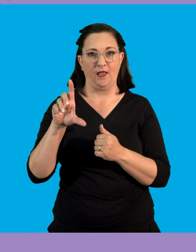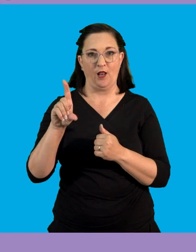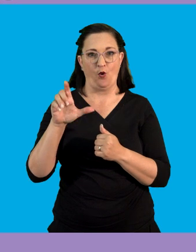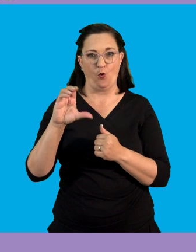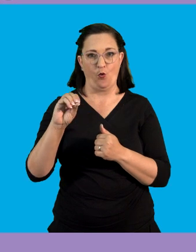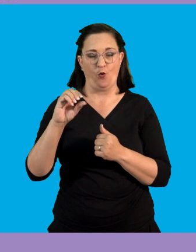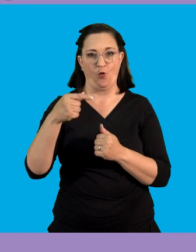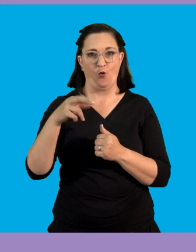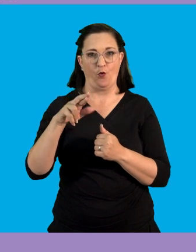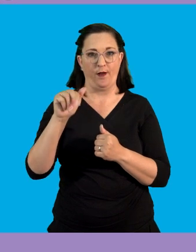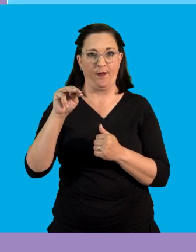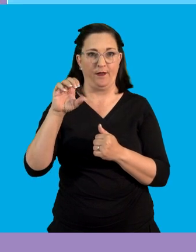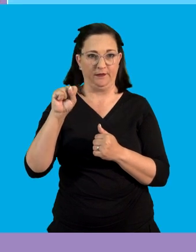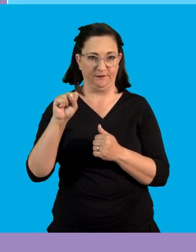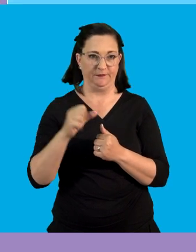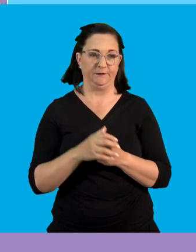parallelograms.